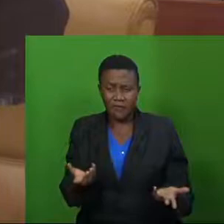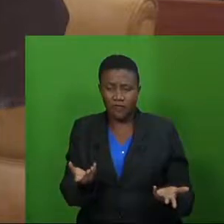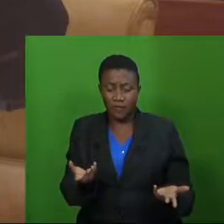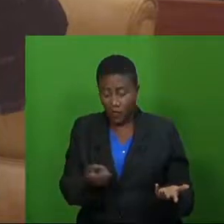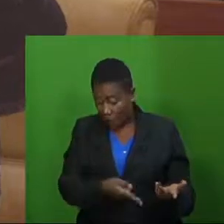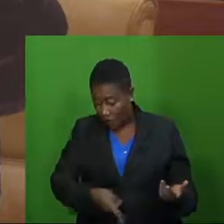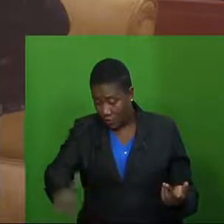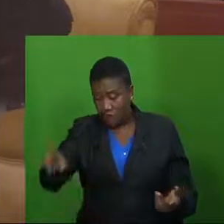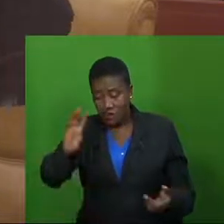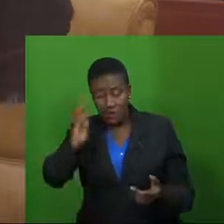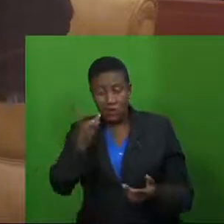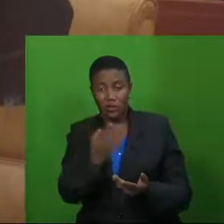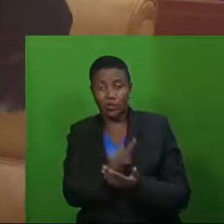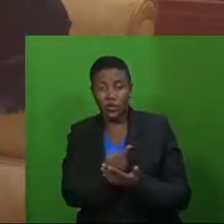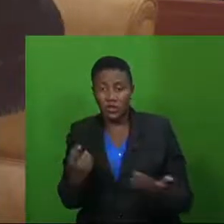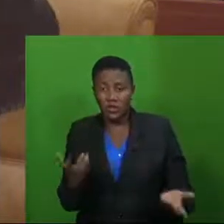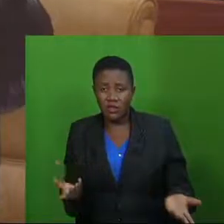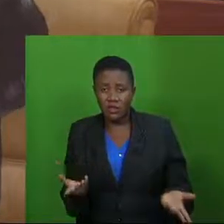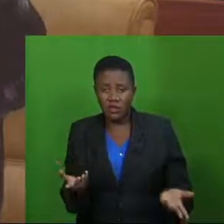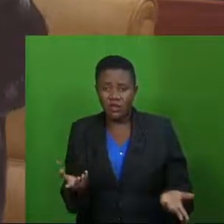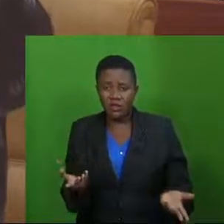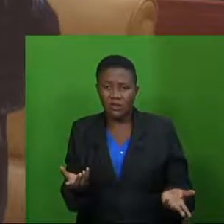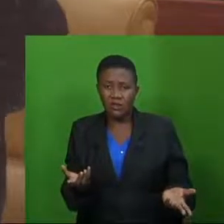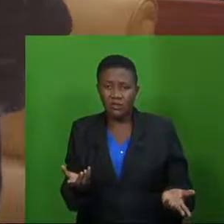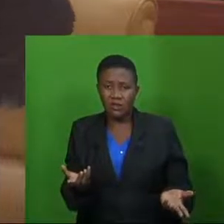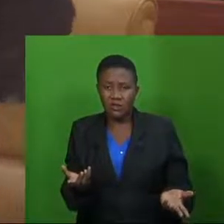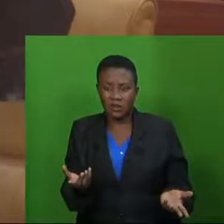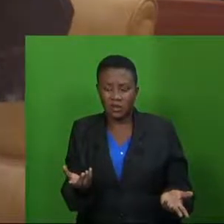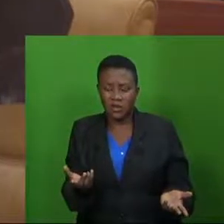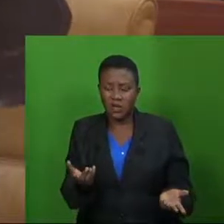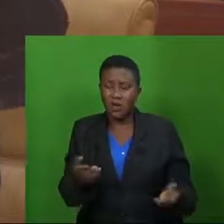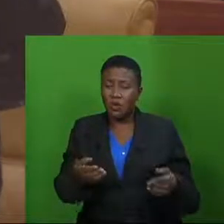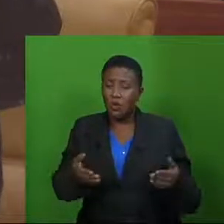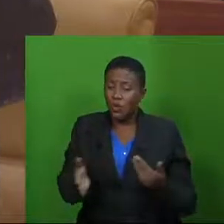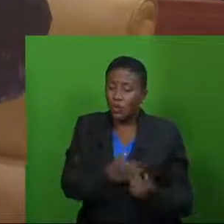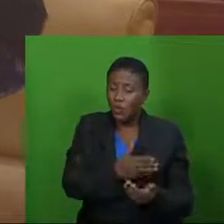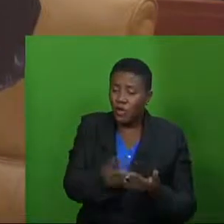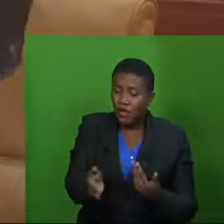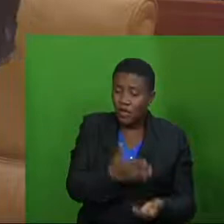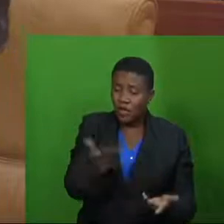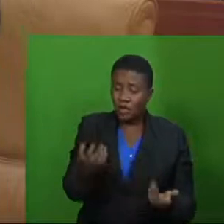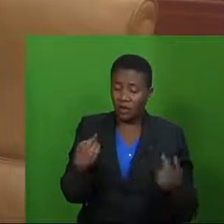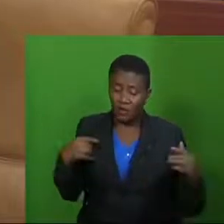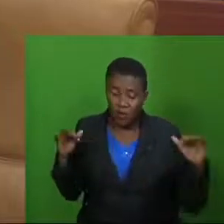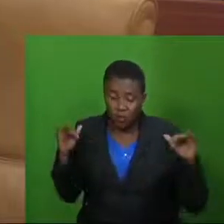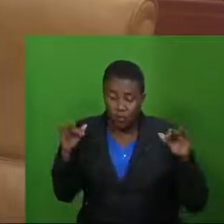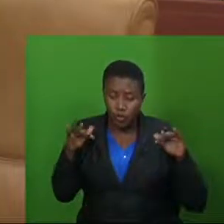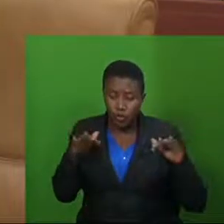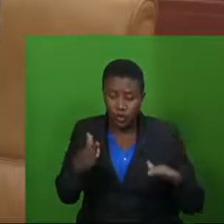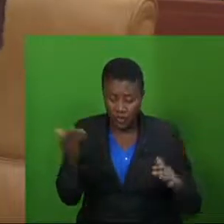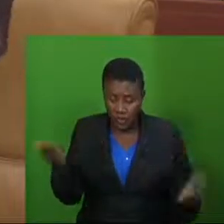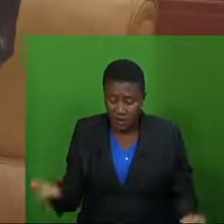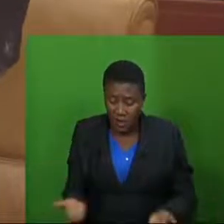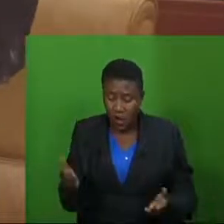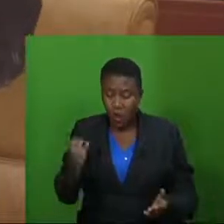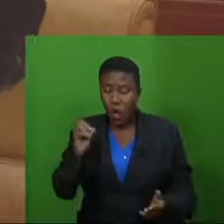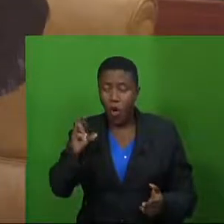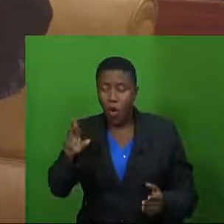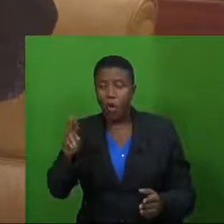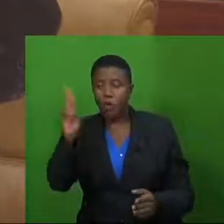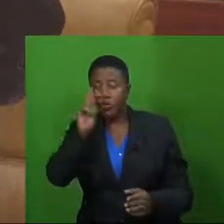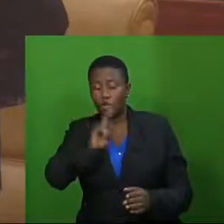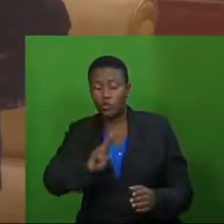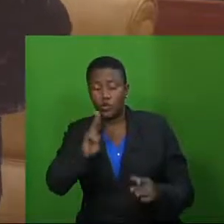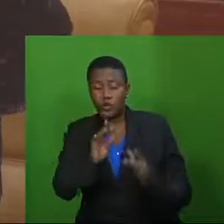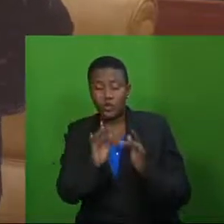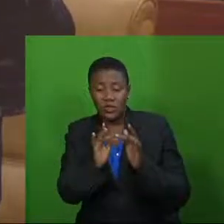the happenings and all that we are saying, either going digital or not, much of the decisions will be taken by the Parliamentary Service Board. So if the